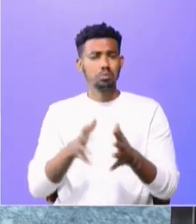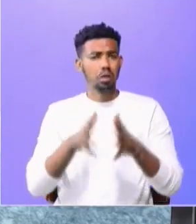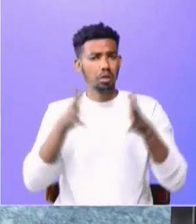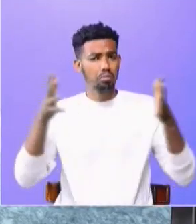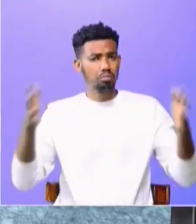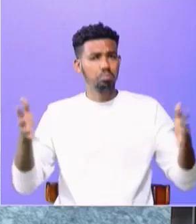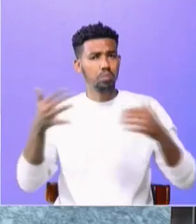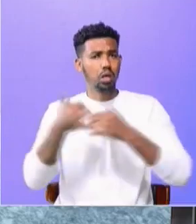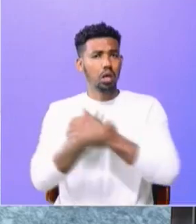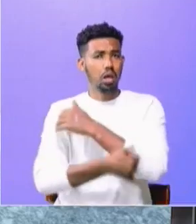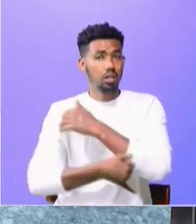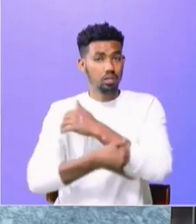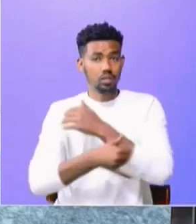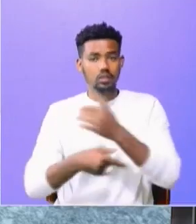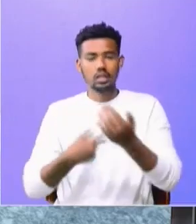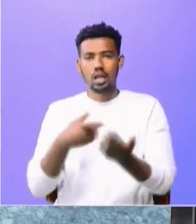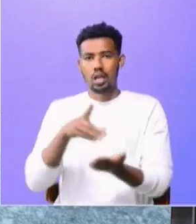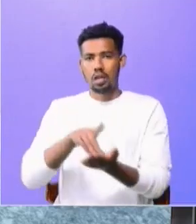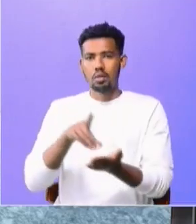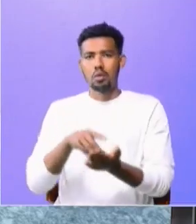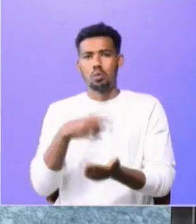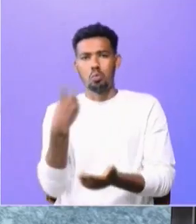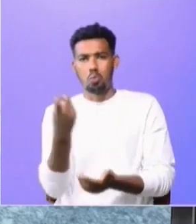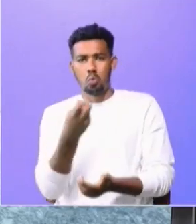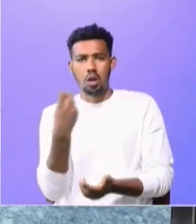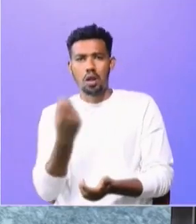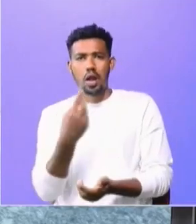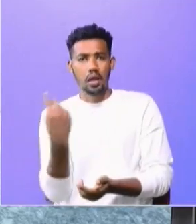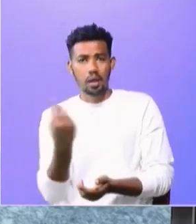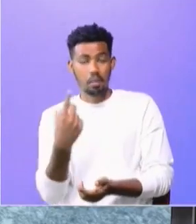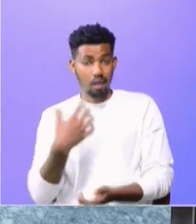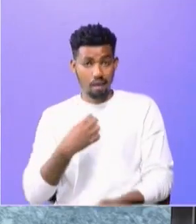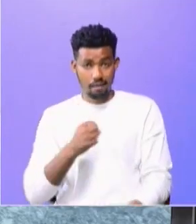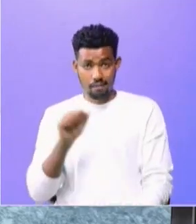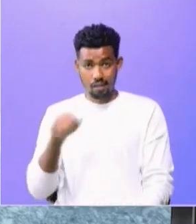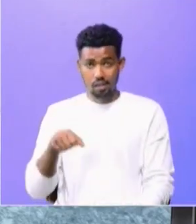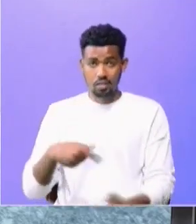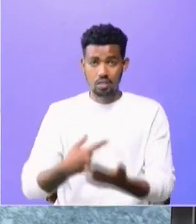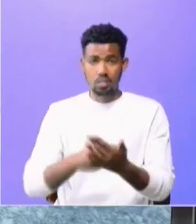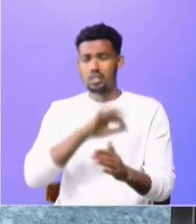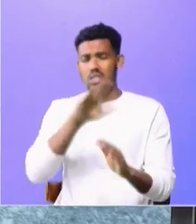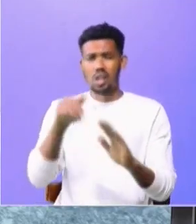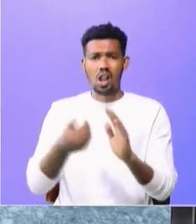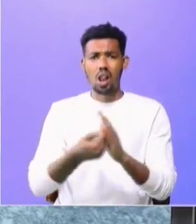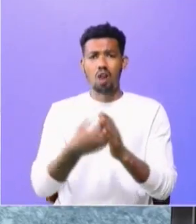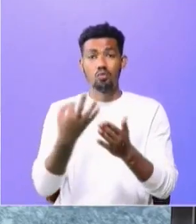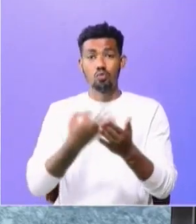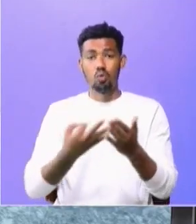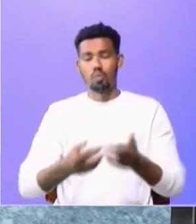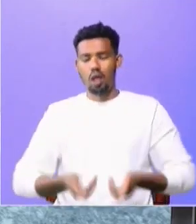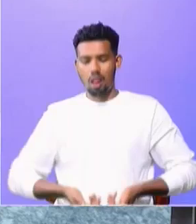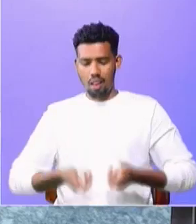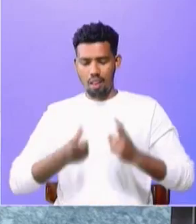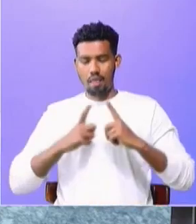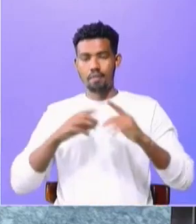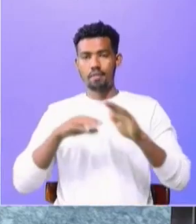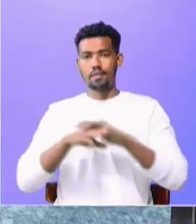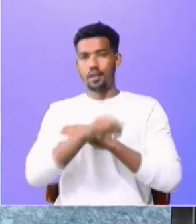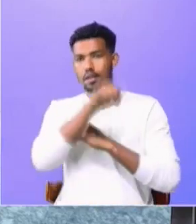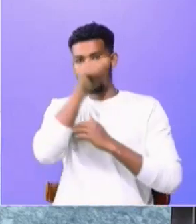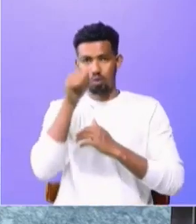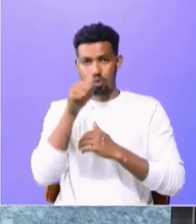is a cities and warada and also Kabale. But this is a general form. I live in Ethiopia. It's not a specific